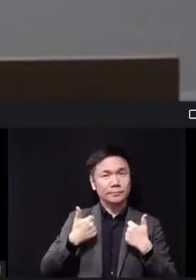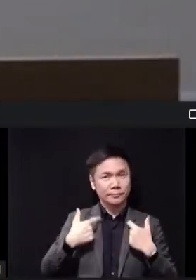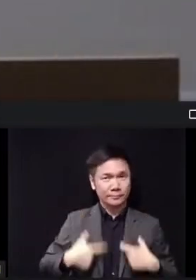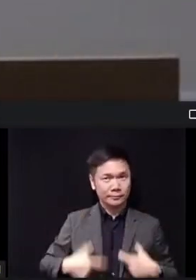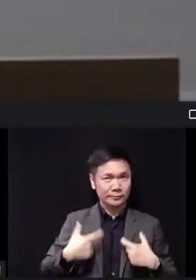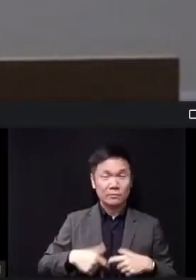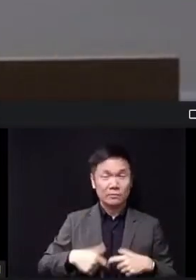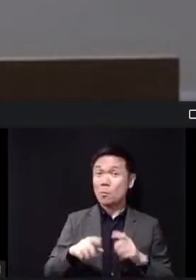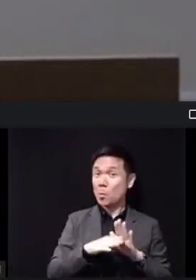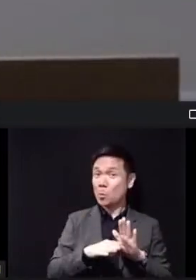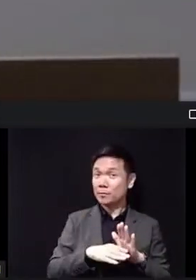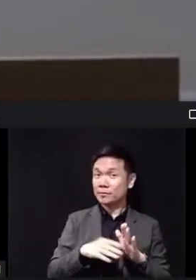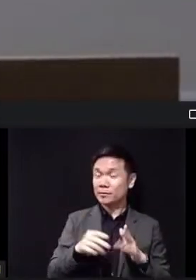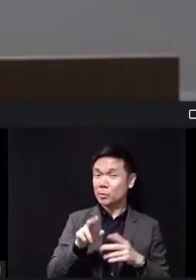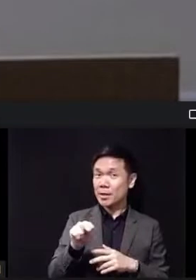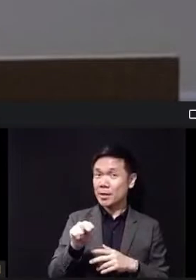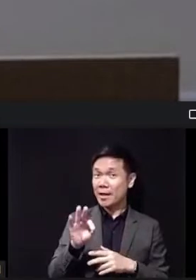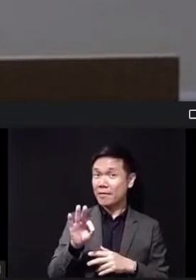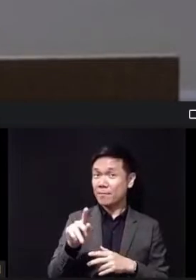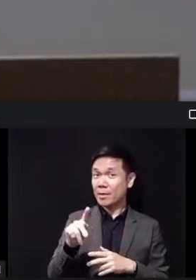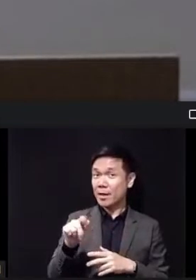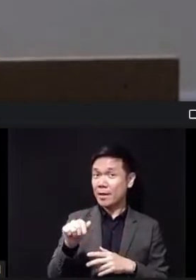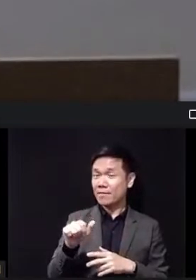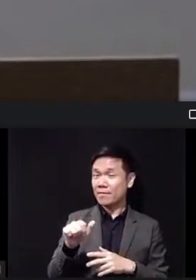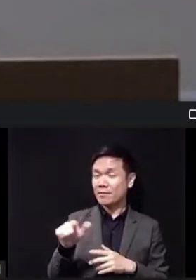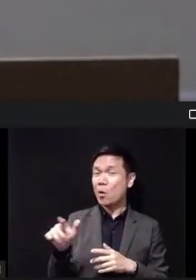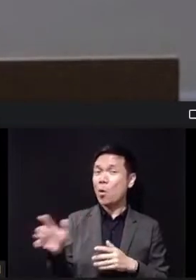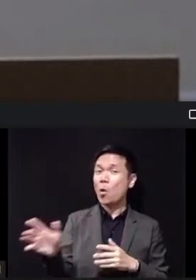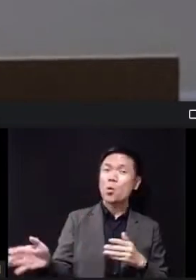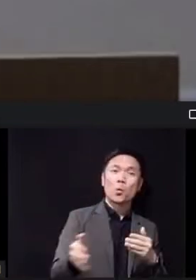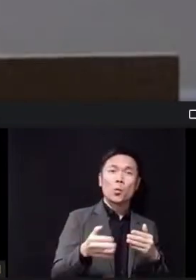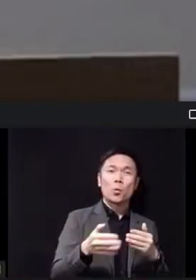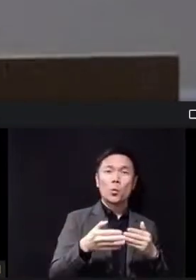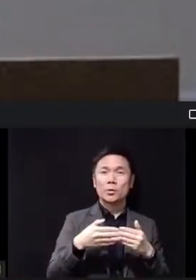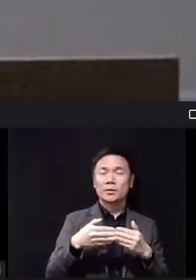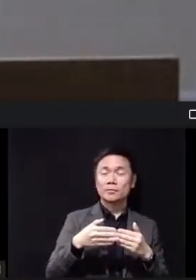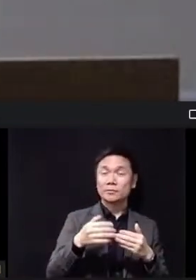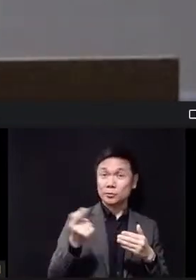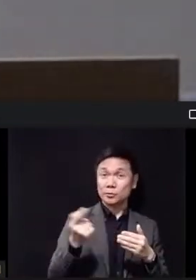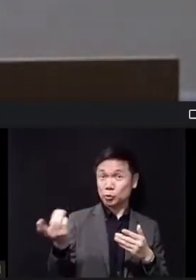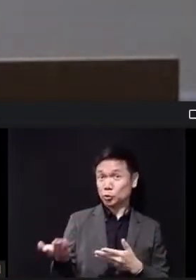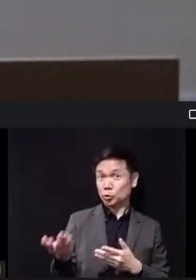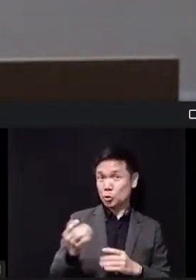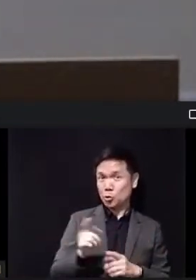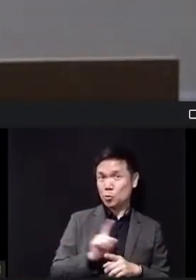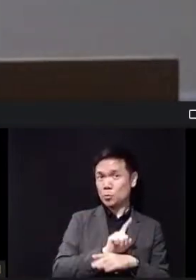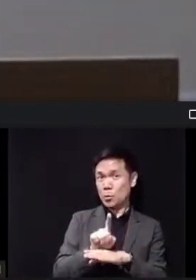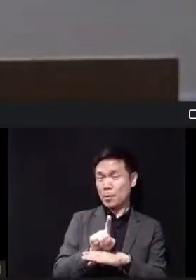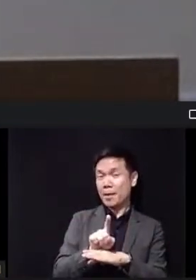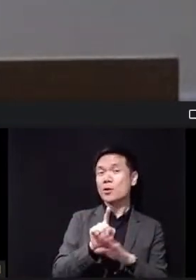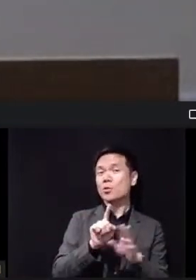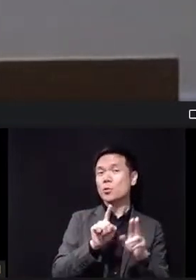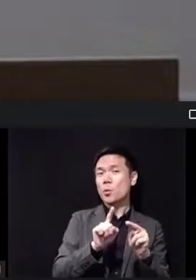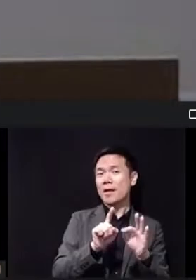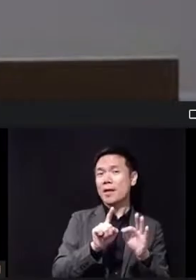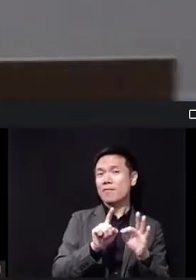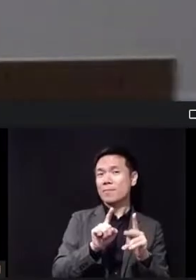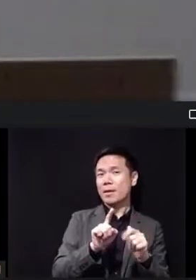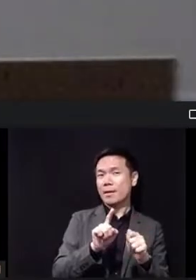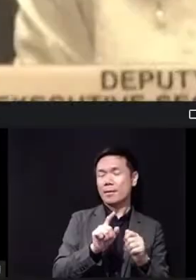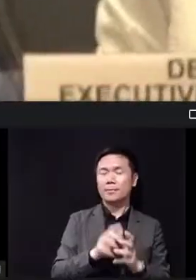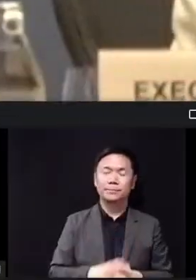for Program, UNFPA, to deliver closing remarks on behalf of UNFPA.